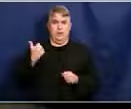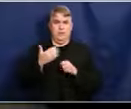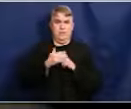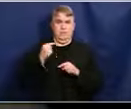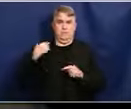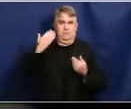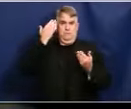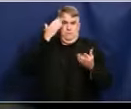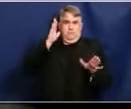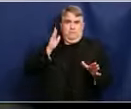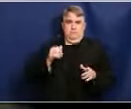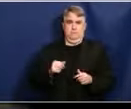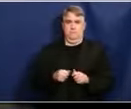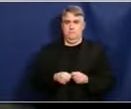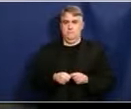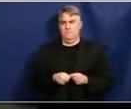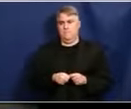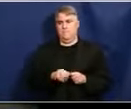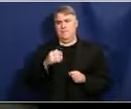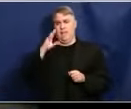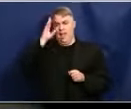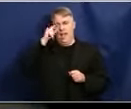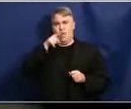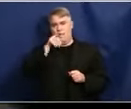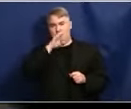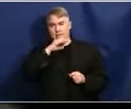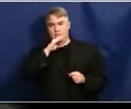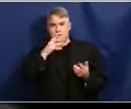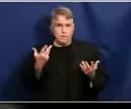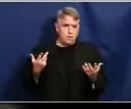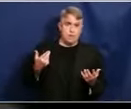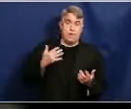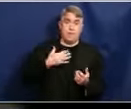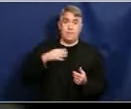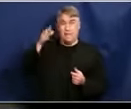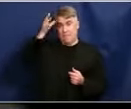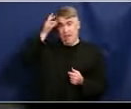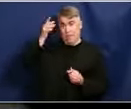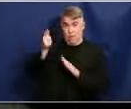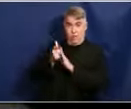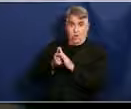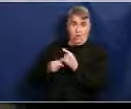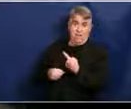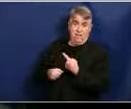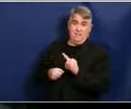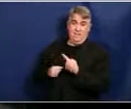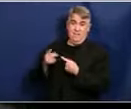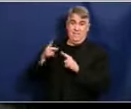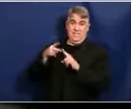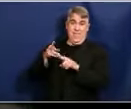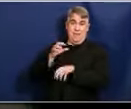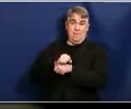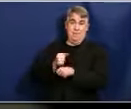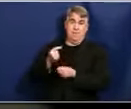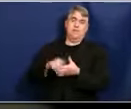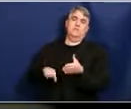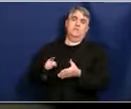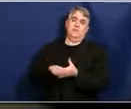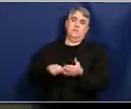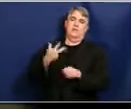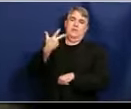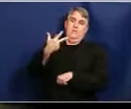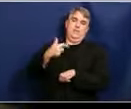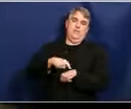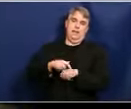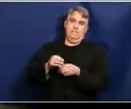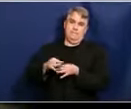frustrating. My father-in-law, who lives with us, had his second dose canceled 3 times and rescheduled. But hang in there.